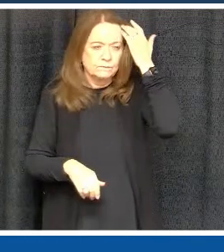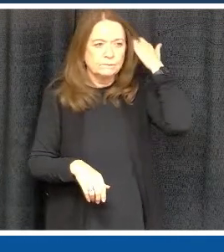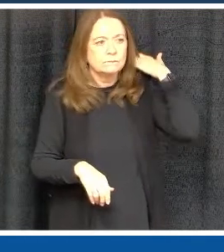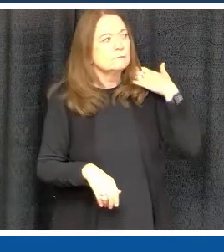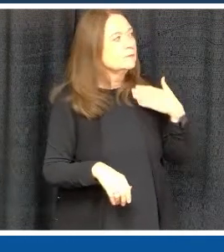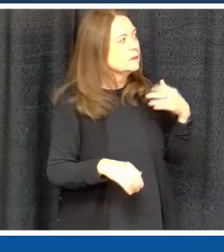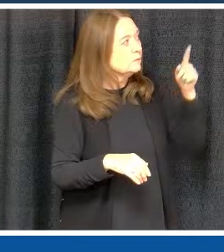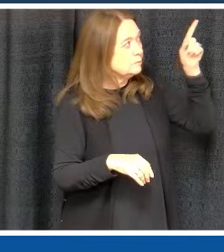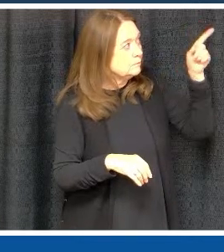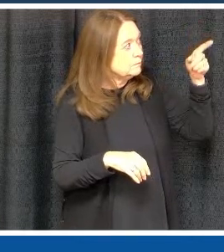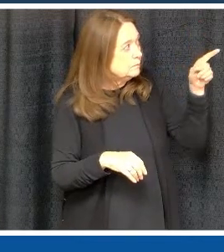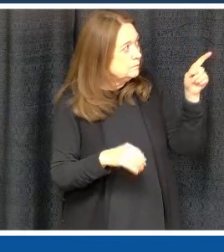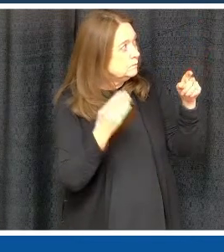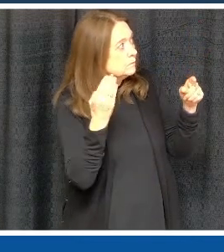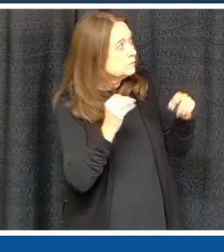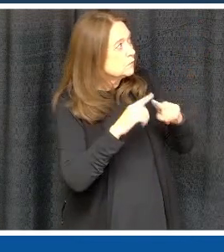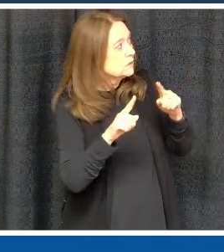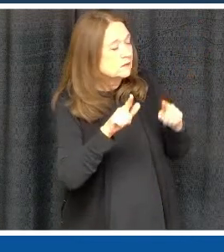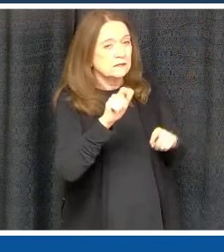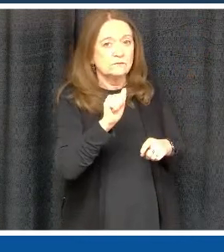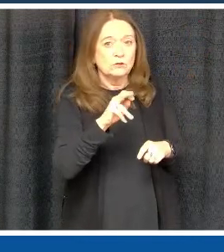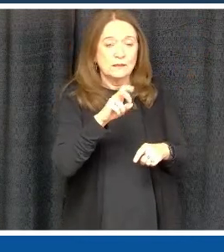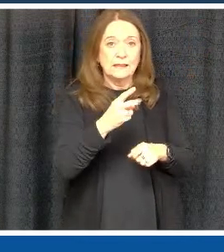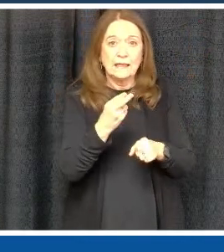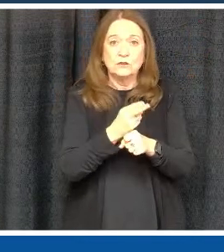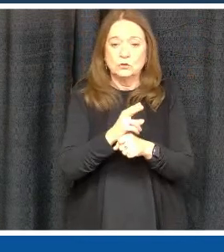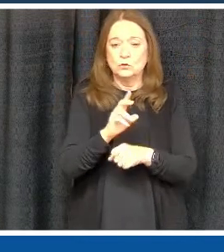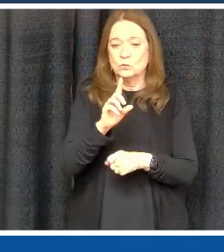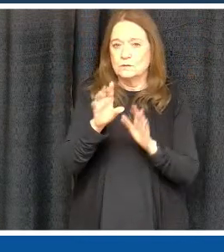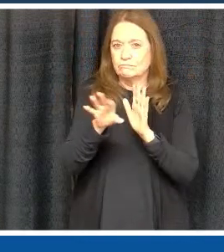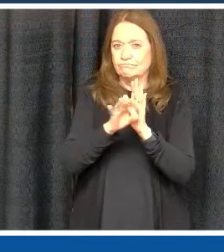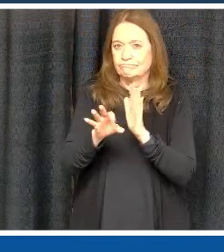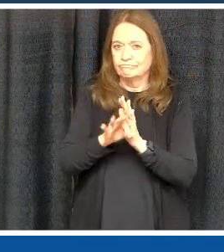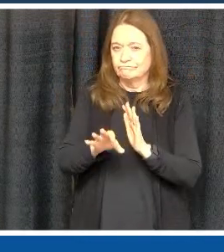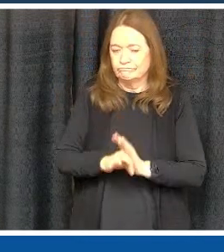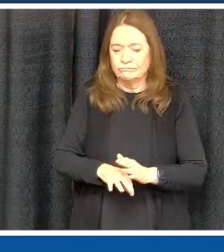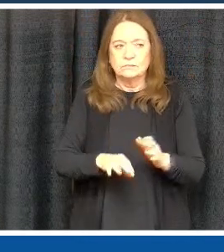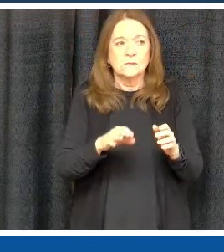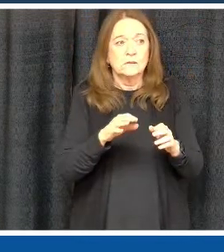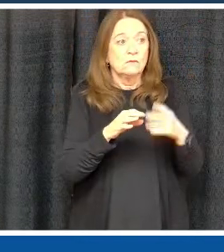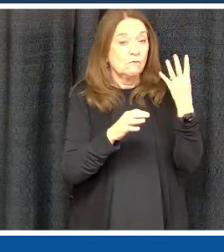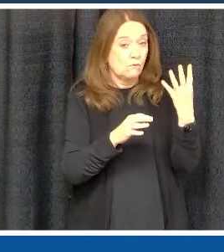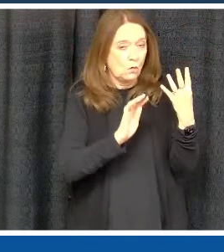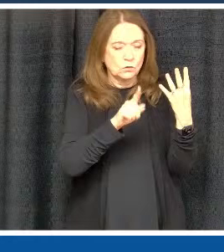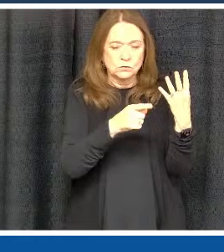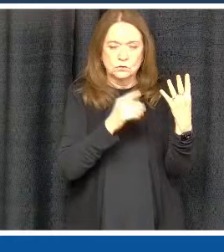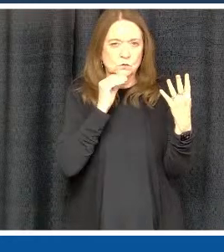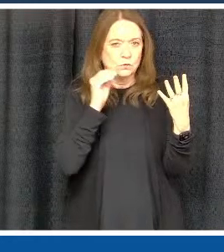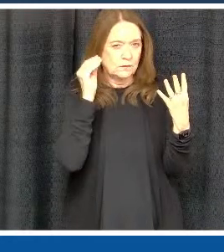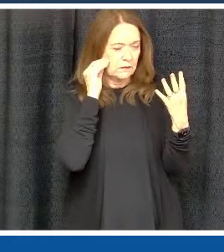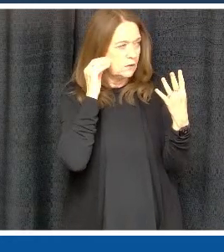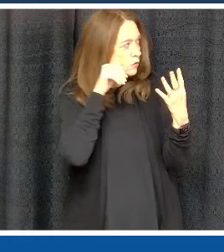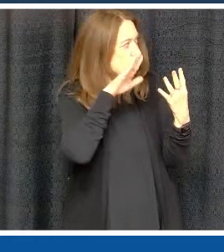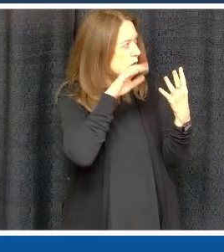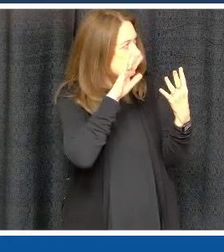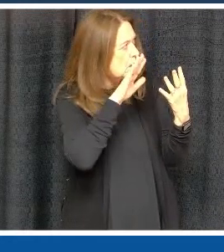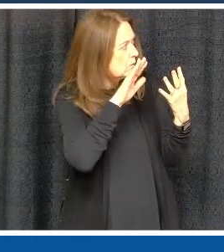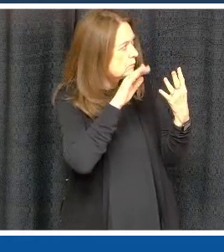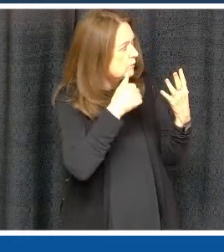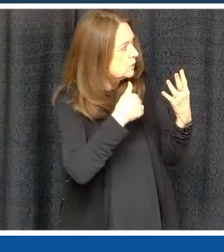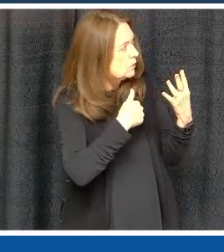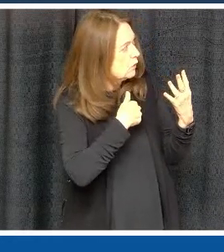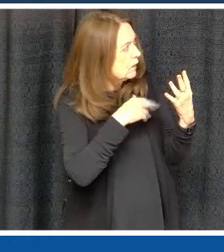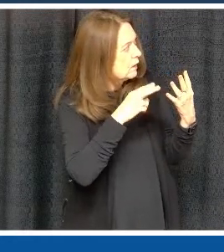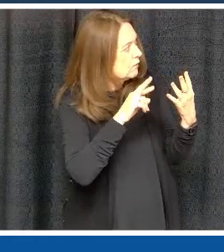And here are the 14 different land use designations. Again, 4 of them are strictly residential up top. And we have our urban core